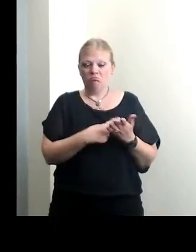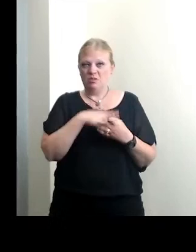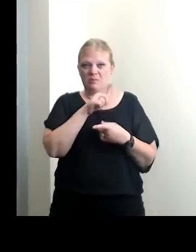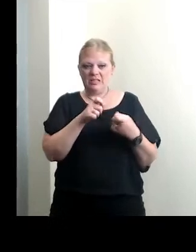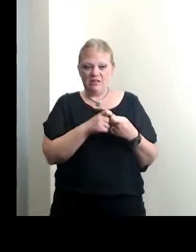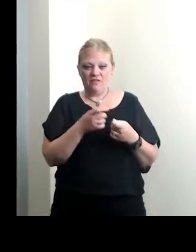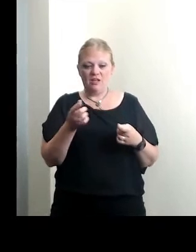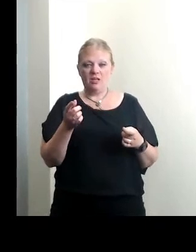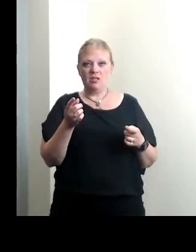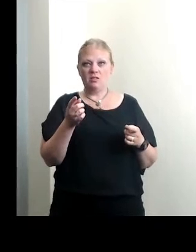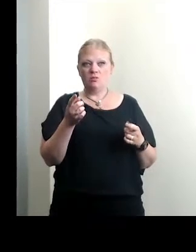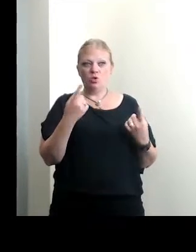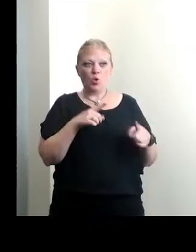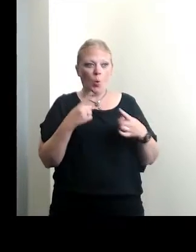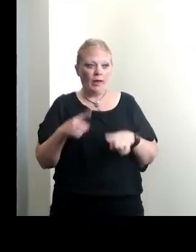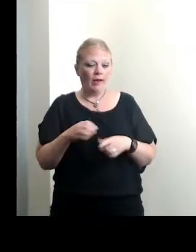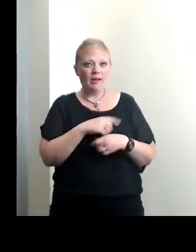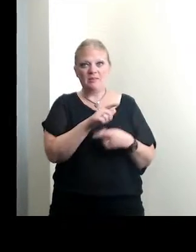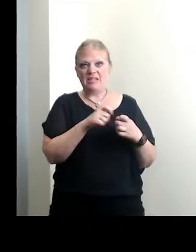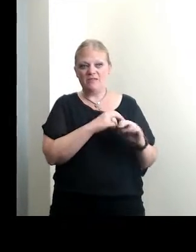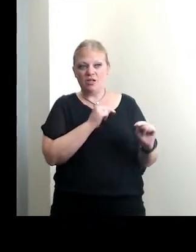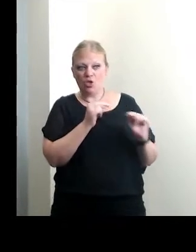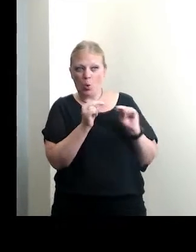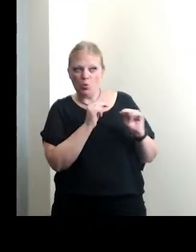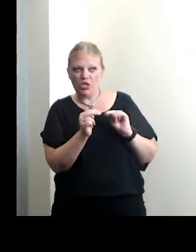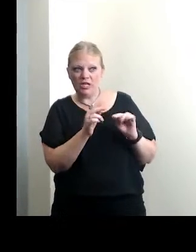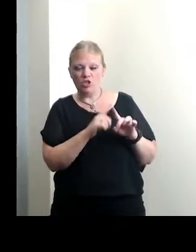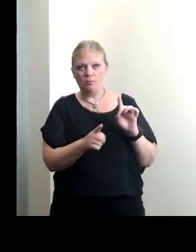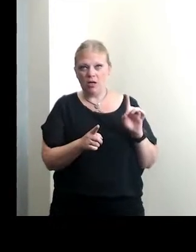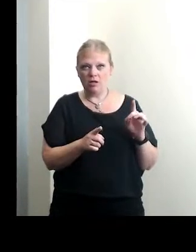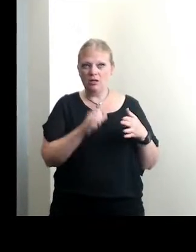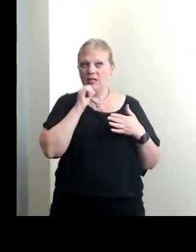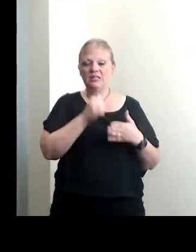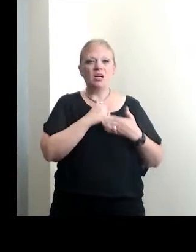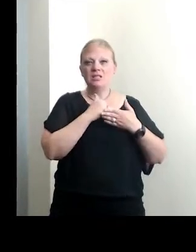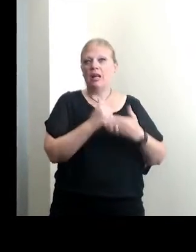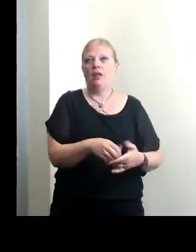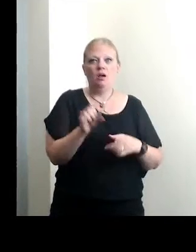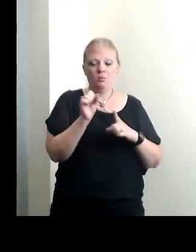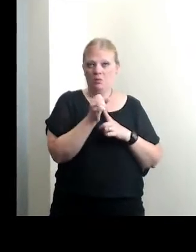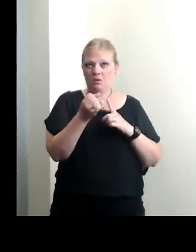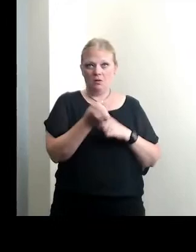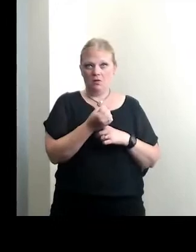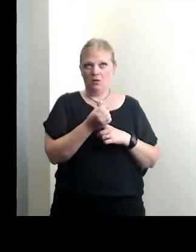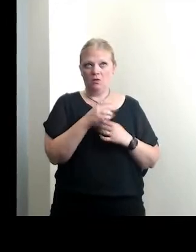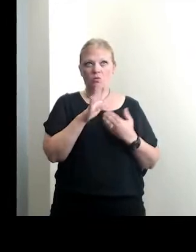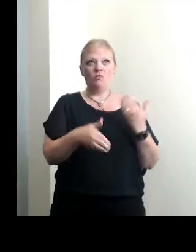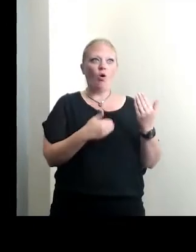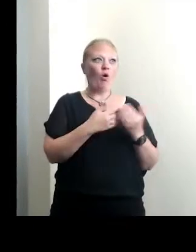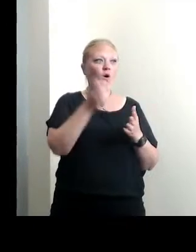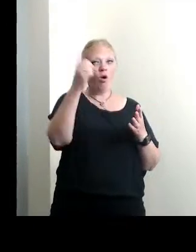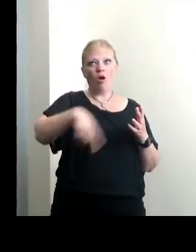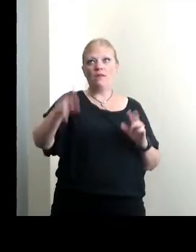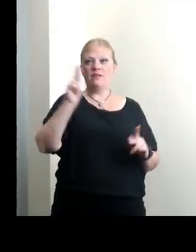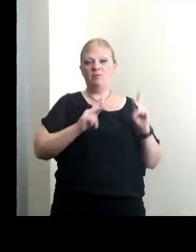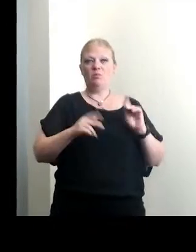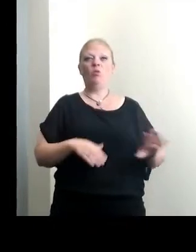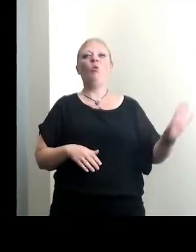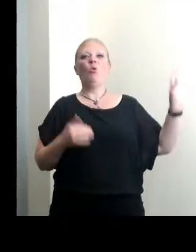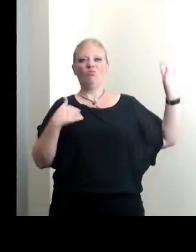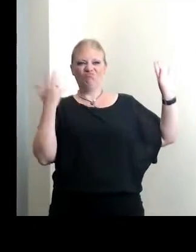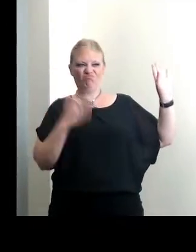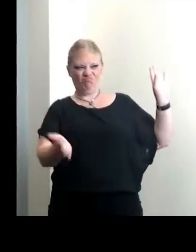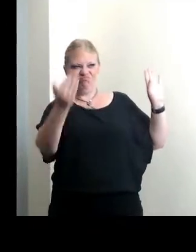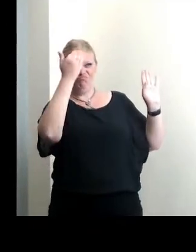where we are in a particular negotiation, but it does not help the matter when there's all these individuals who claim to have knowledge